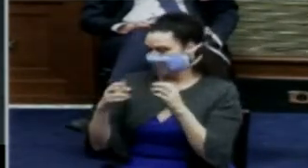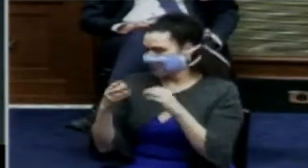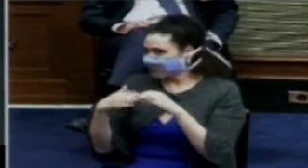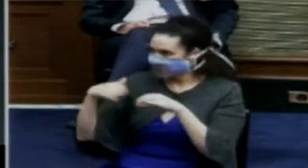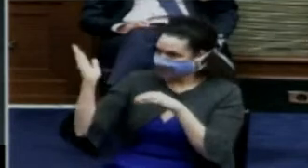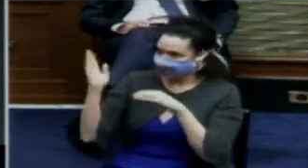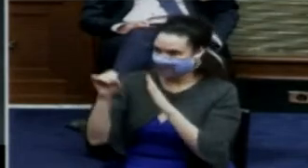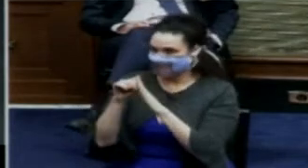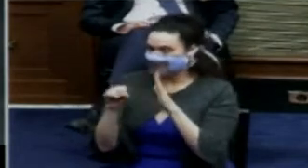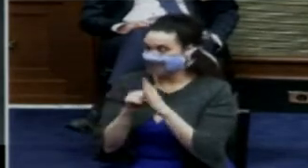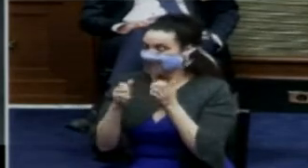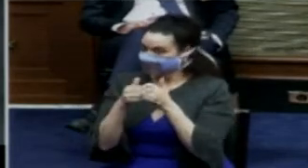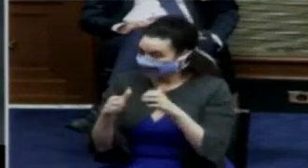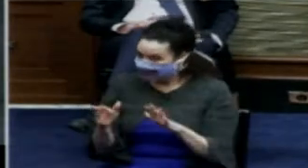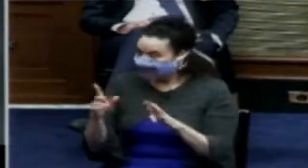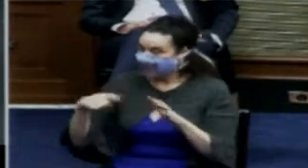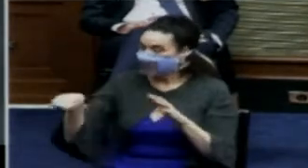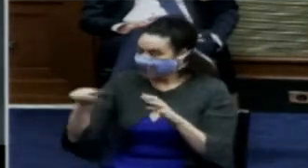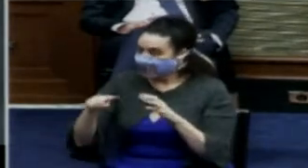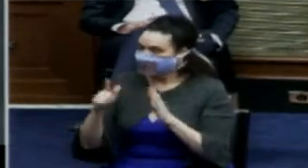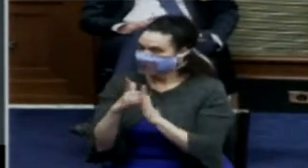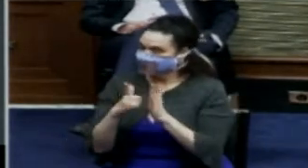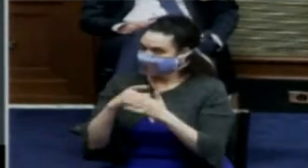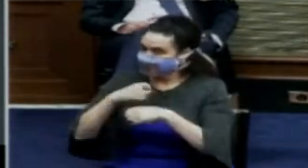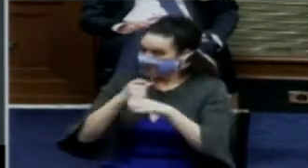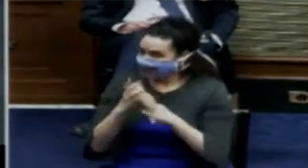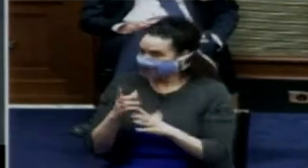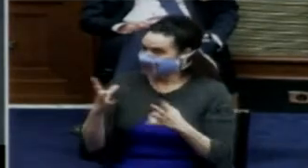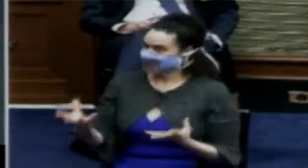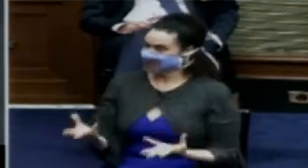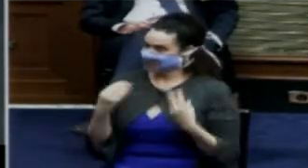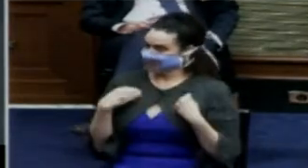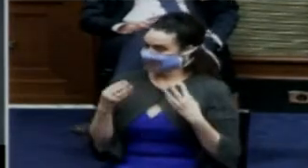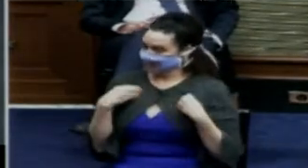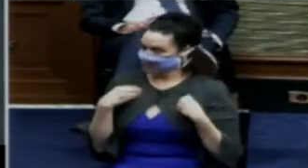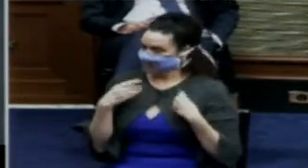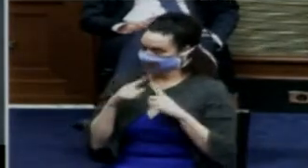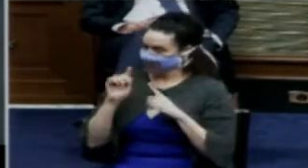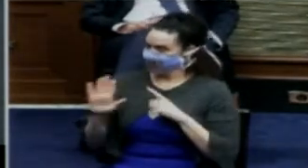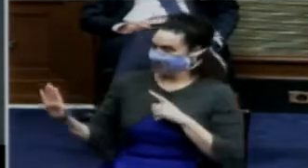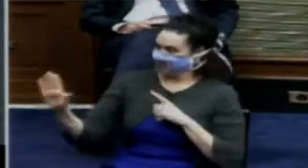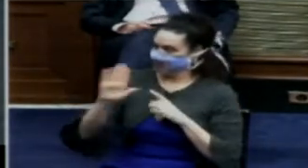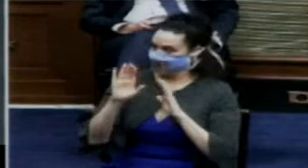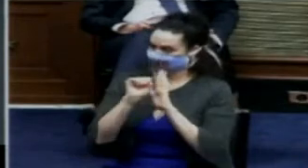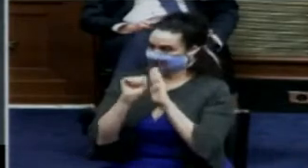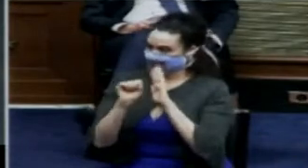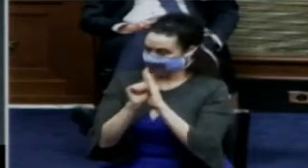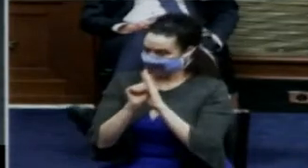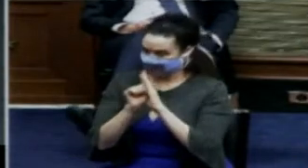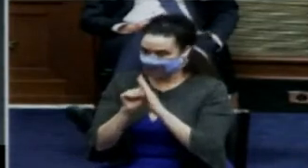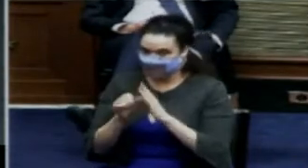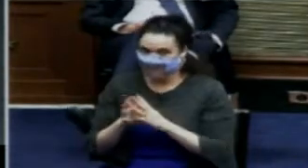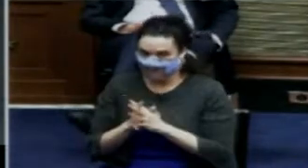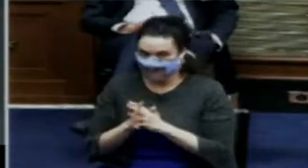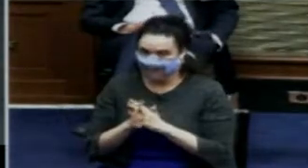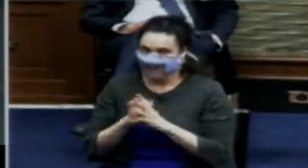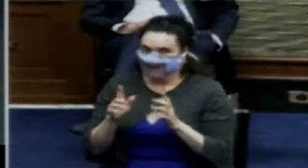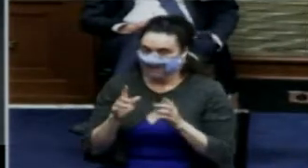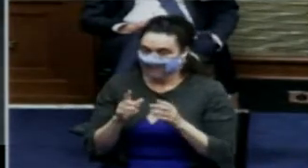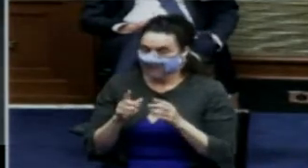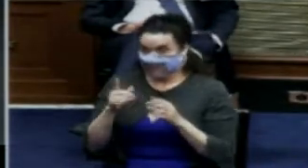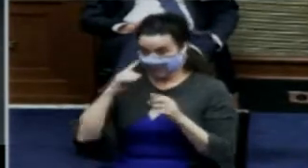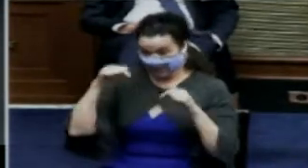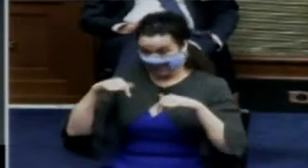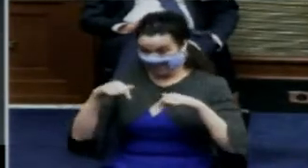of legislatures of the states concerned, as well as the legislation by Congress. In the case